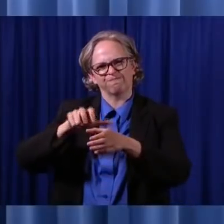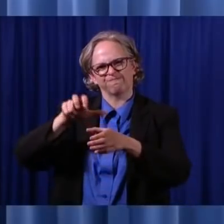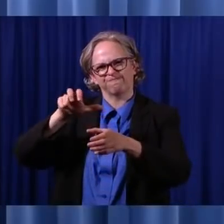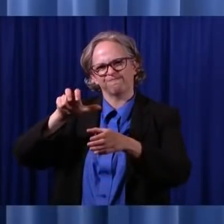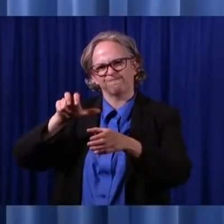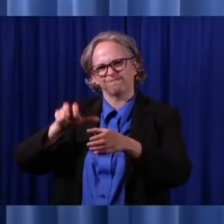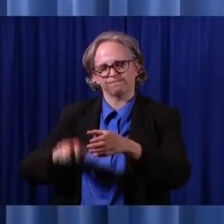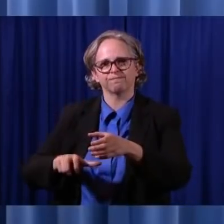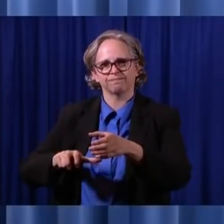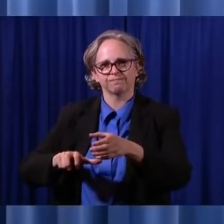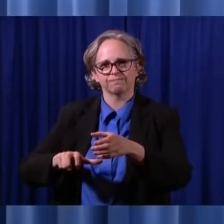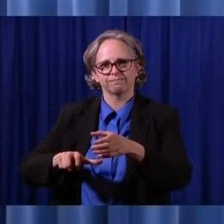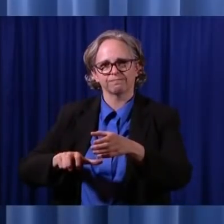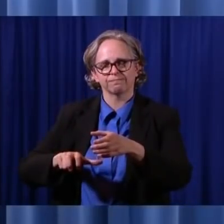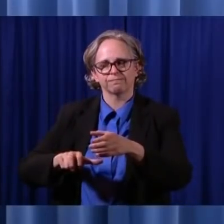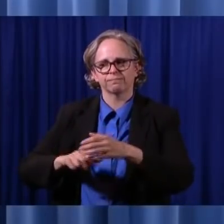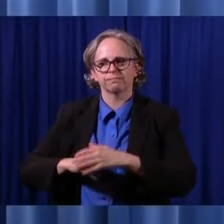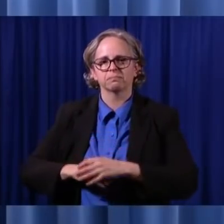of Health.